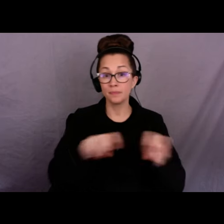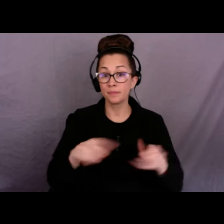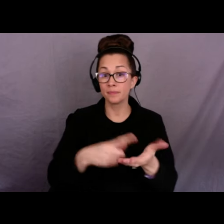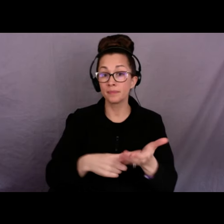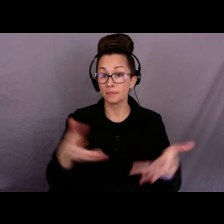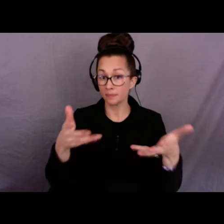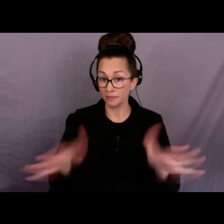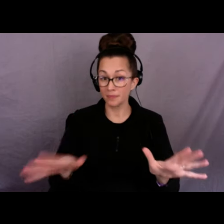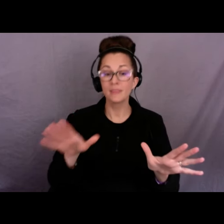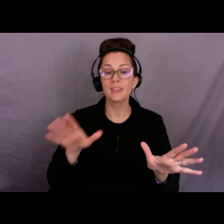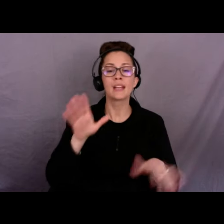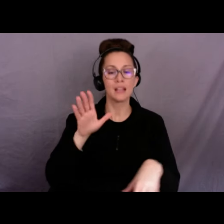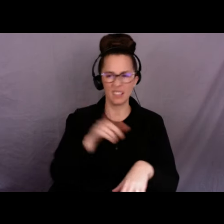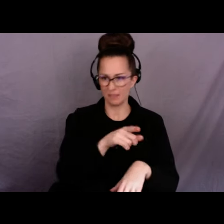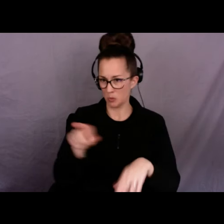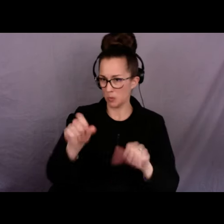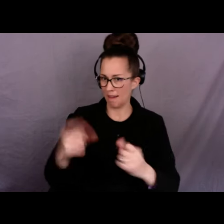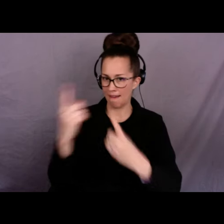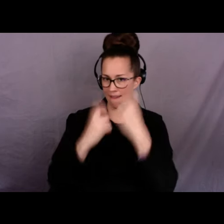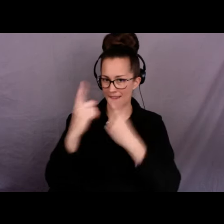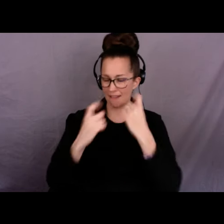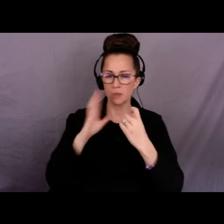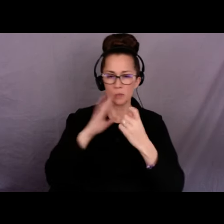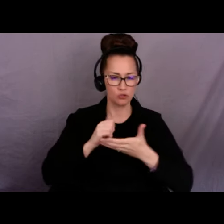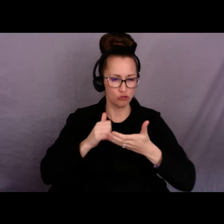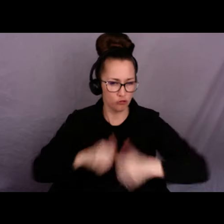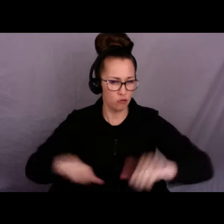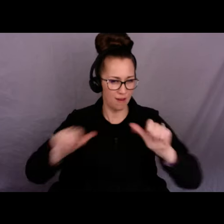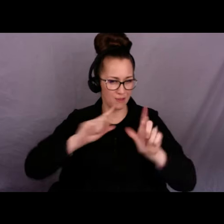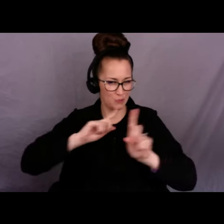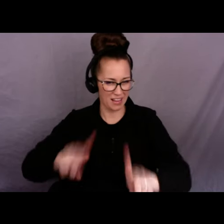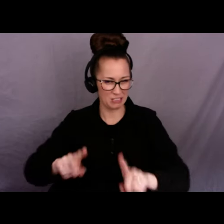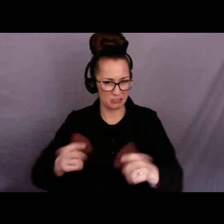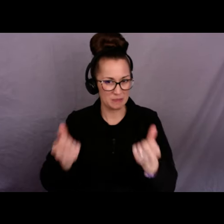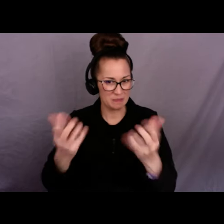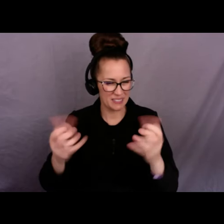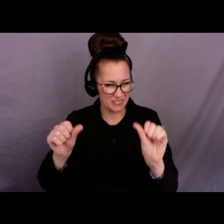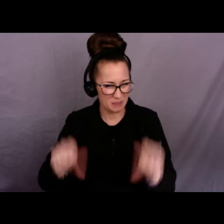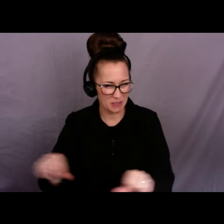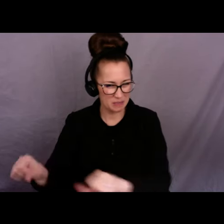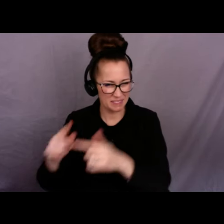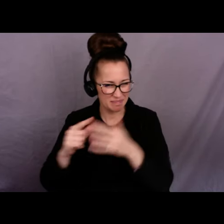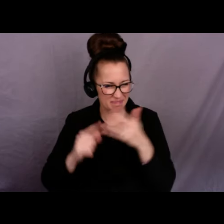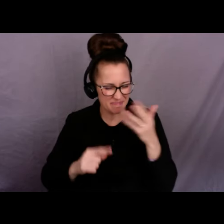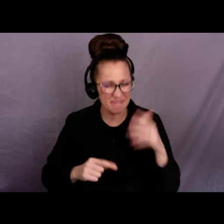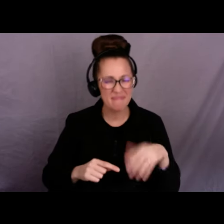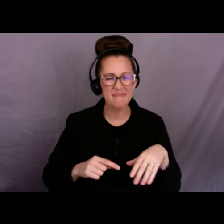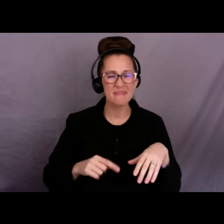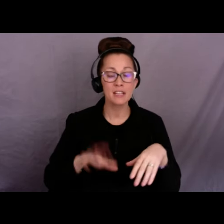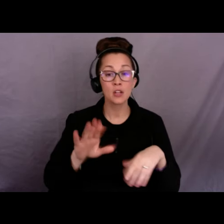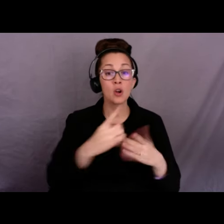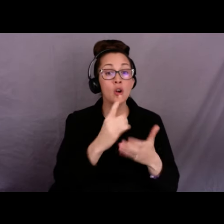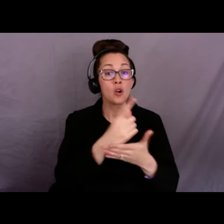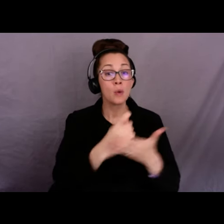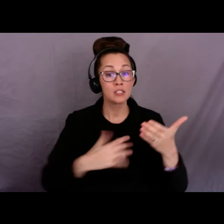answer some of your questions. We will try to answer as many questions as we can. Please put your questions in the